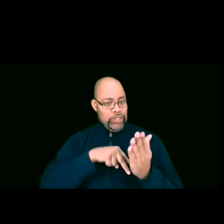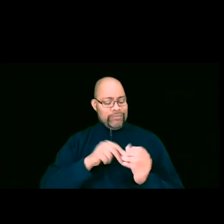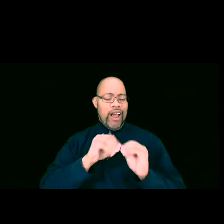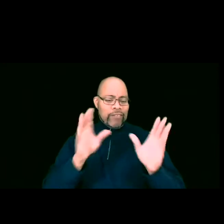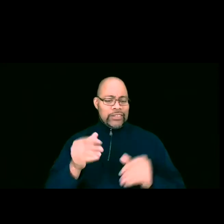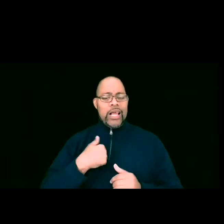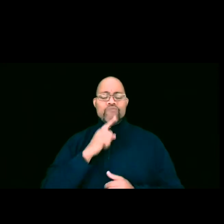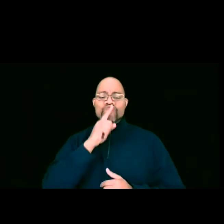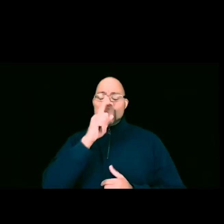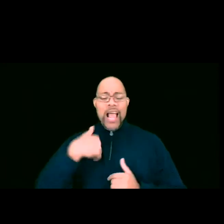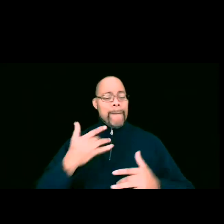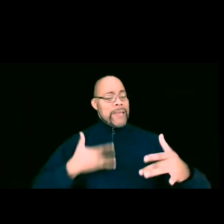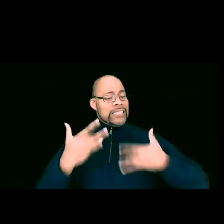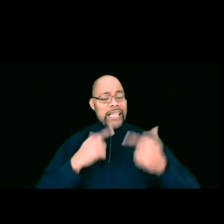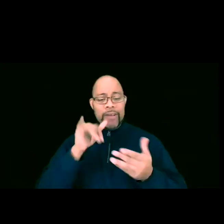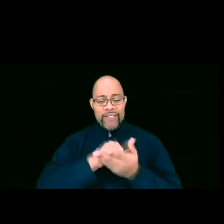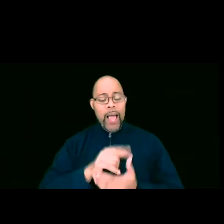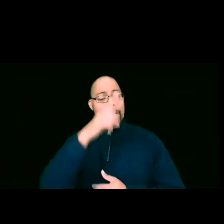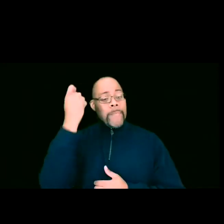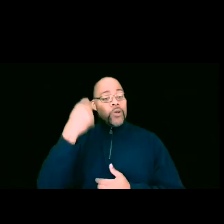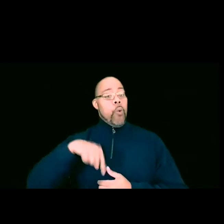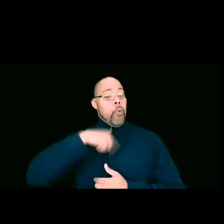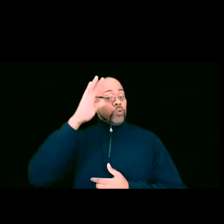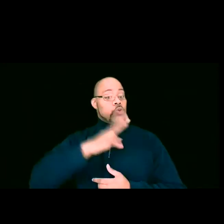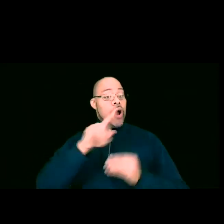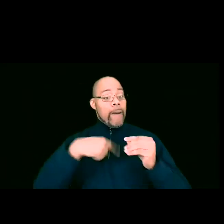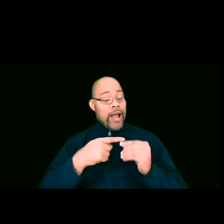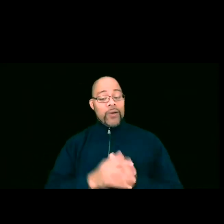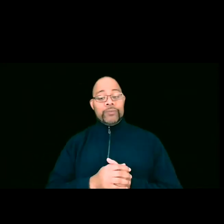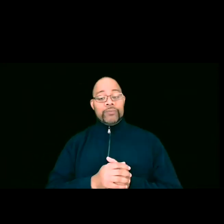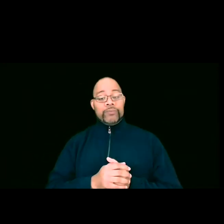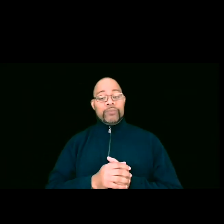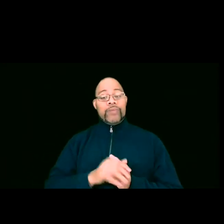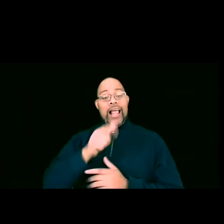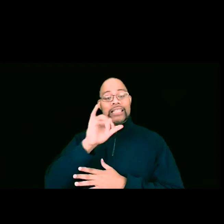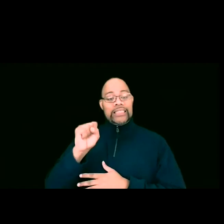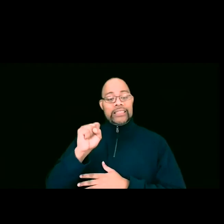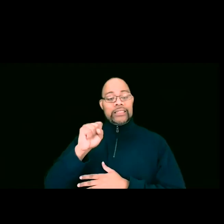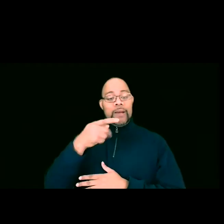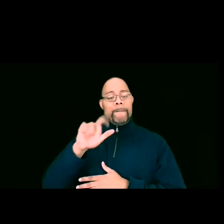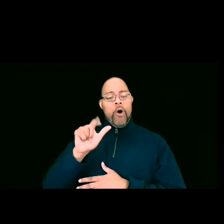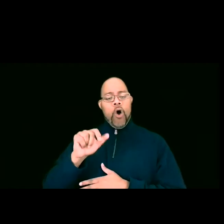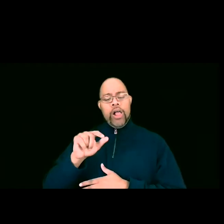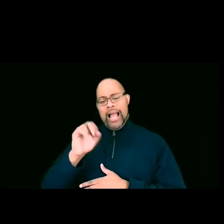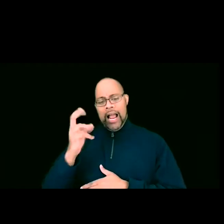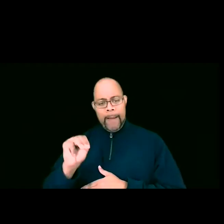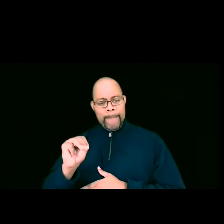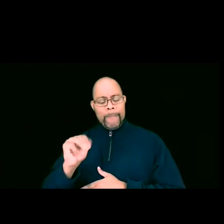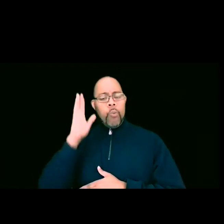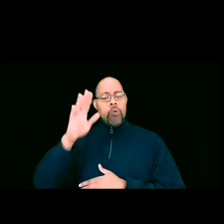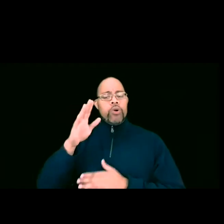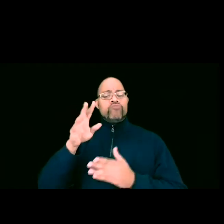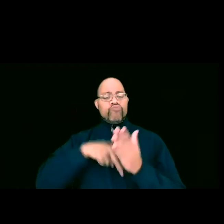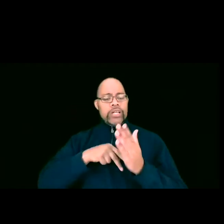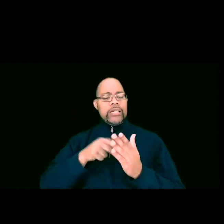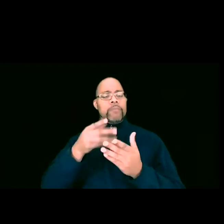and I'm extremely excited about this because we're going to be talking with Alexis Pauline Gums, who is going to read an excerpt